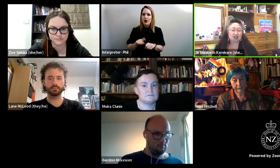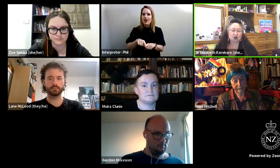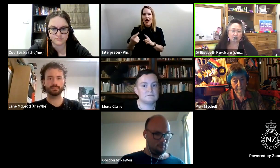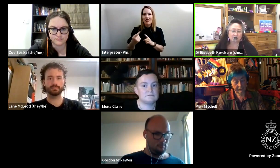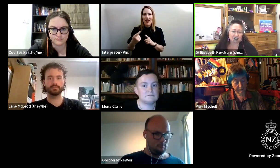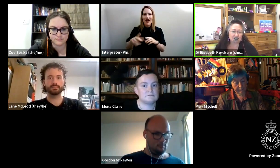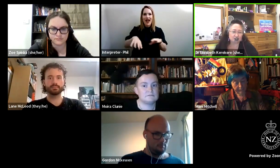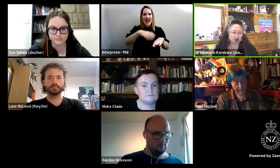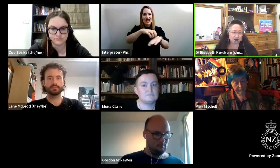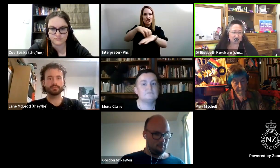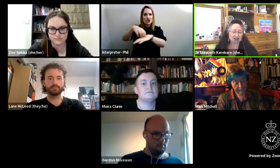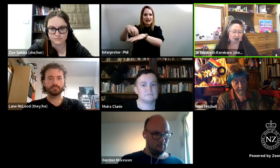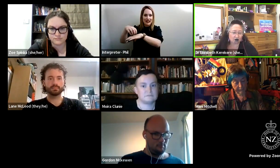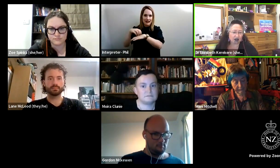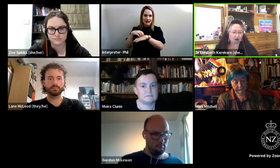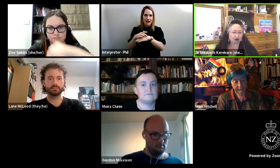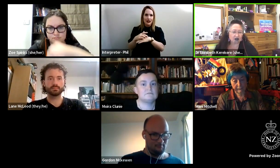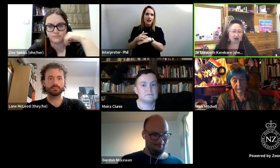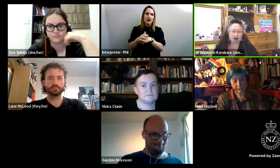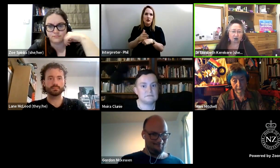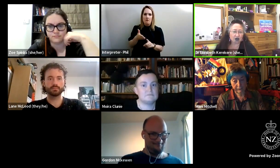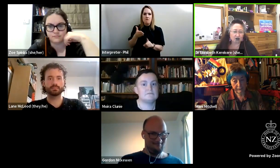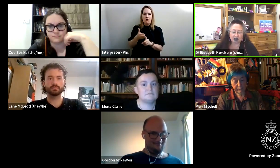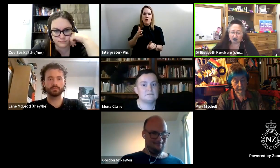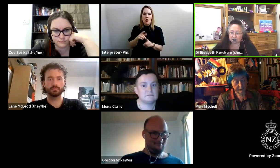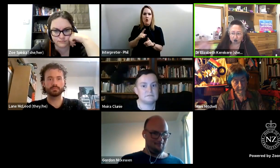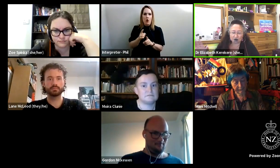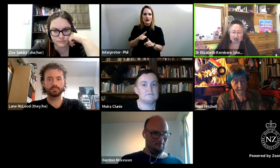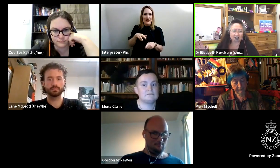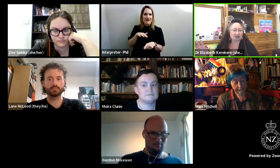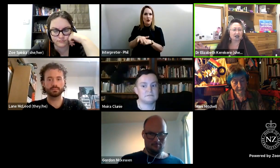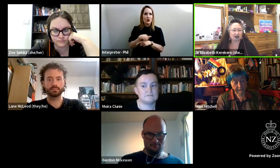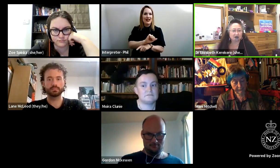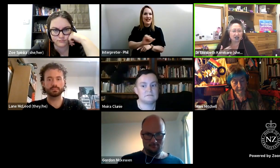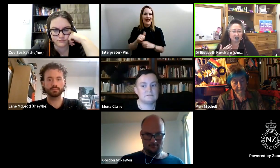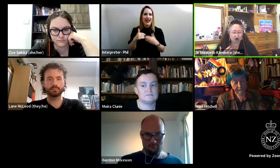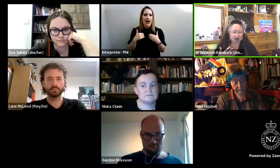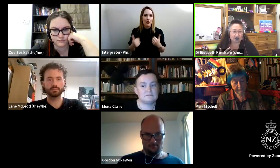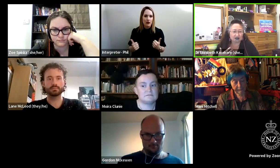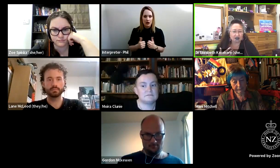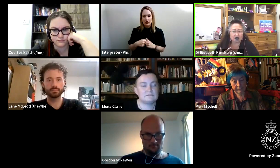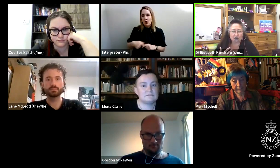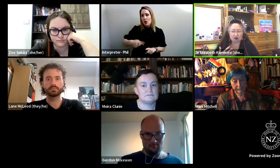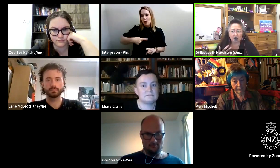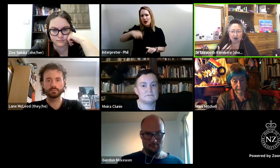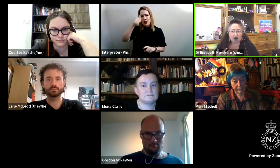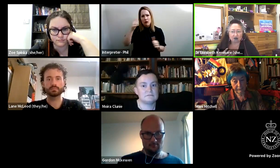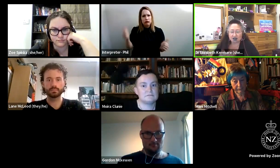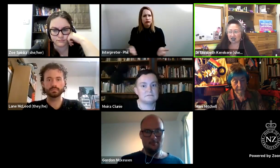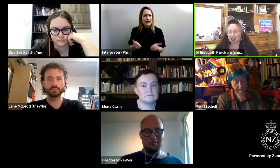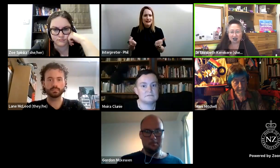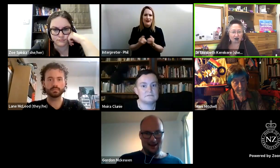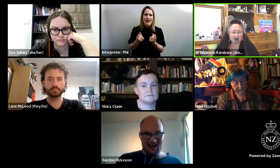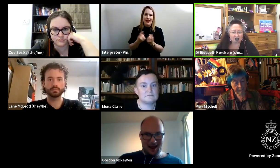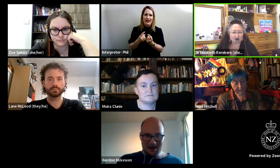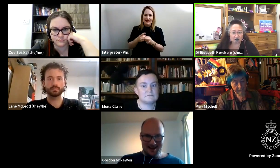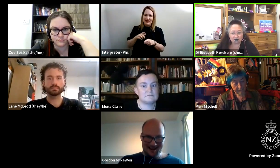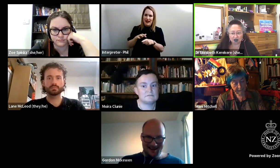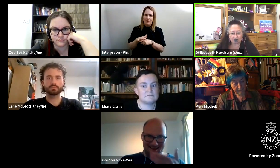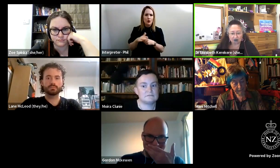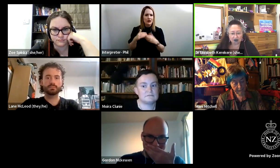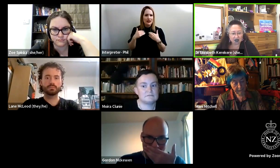agencies to address the determinants of health. Now we know that there's so many things that impact on us when we look at health in any